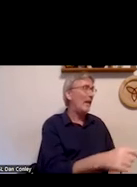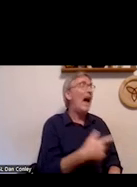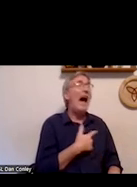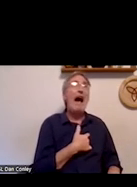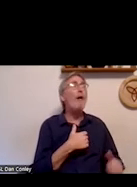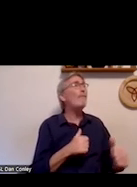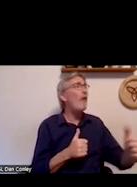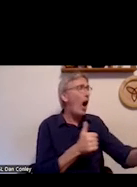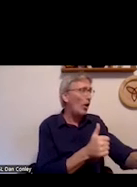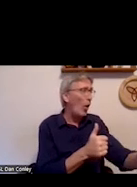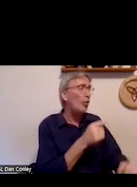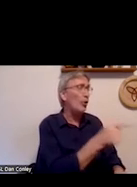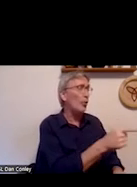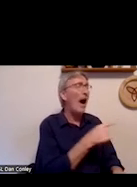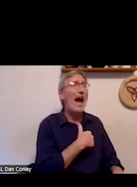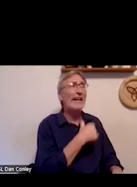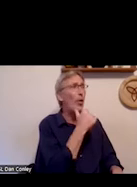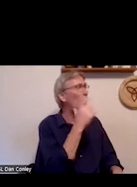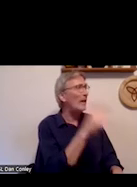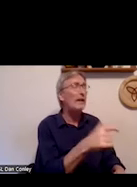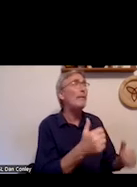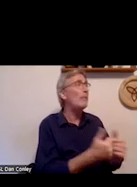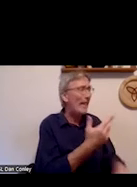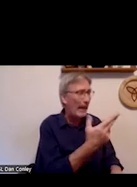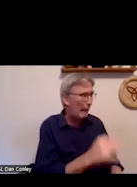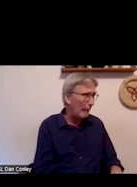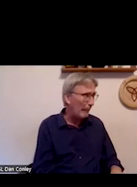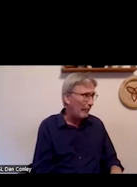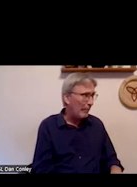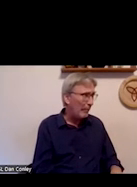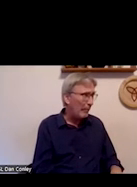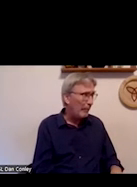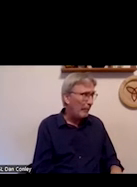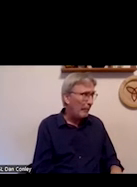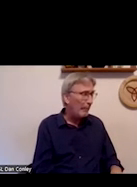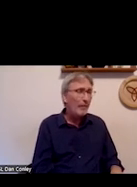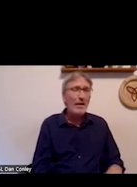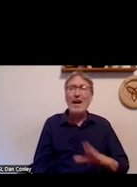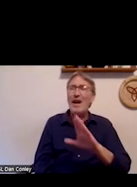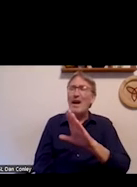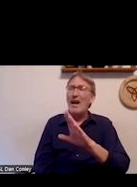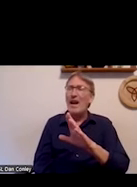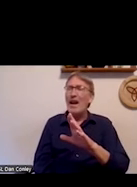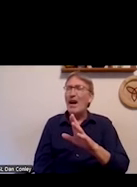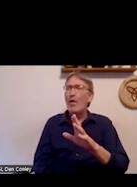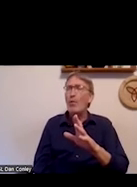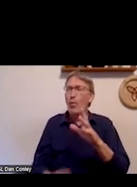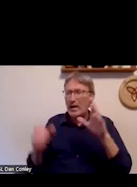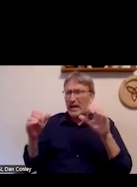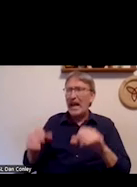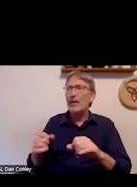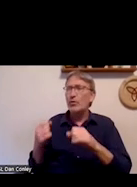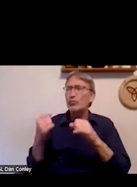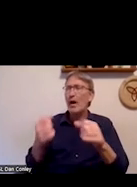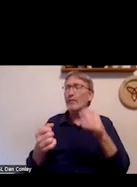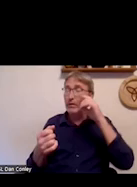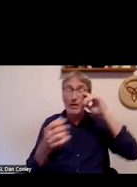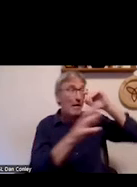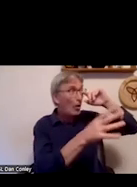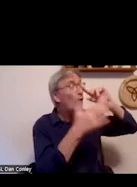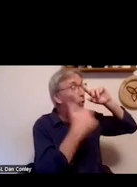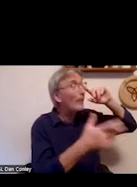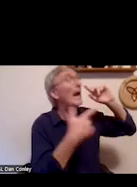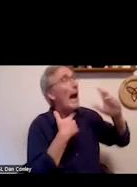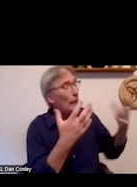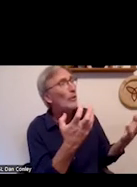the ambulance. I don't need to be in there with you if that's a problem. I mean, we can take him down. Not really. Good, that's what I need